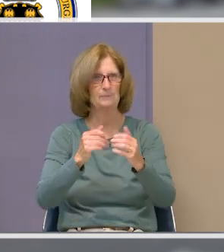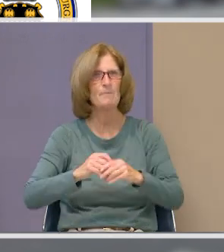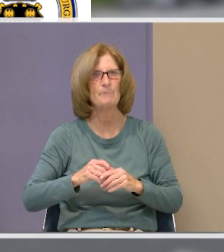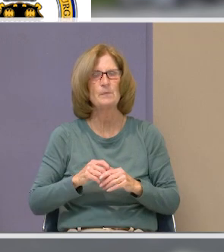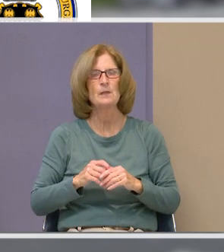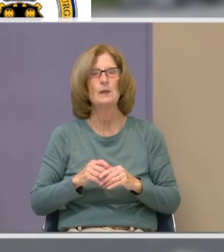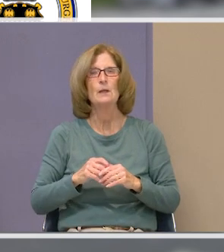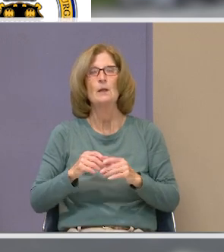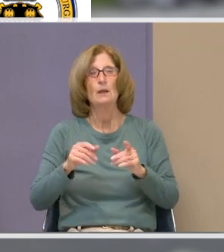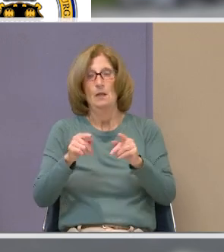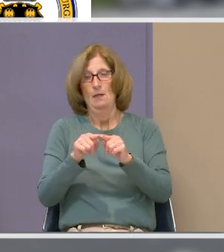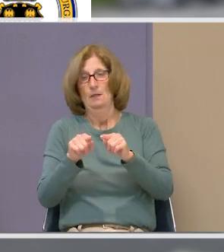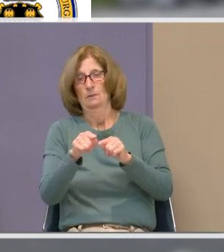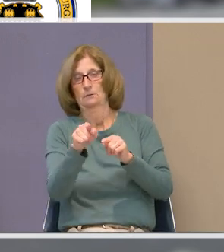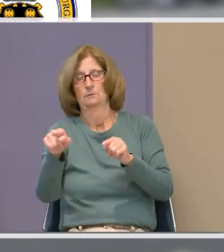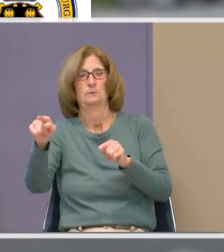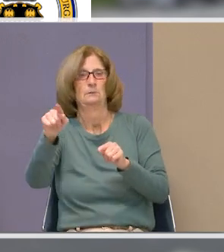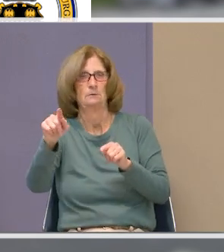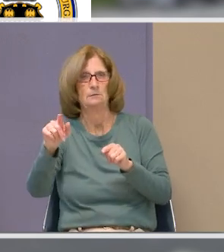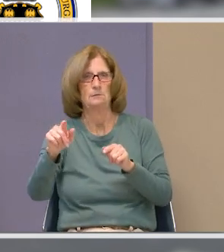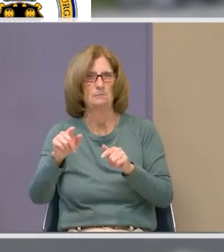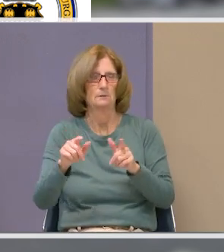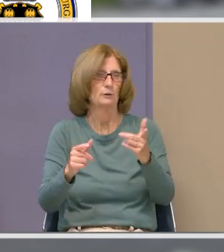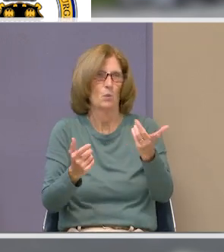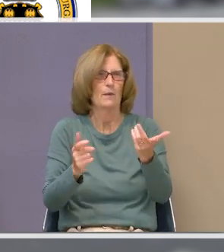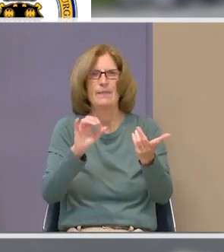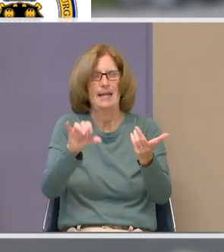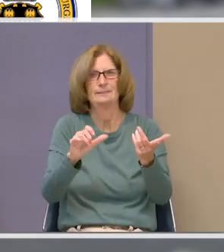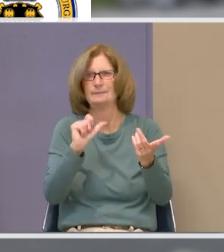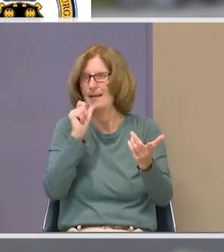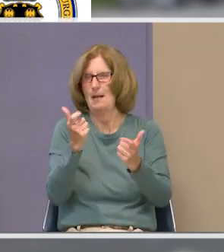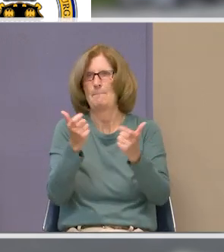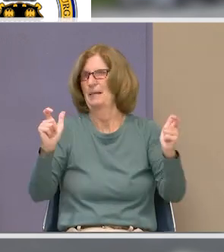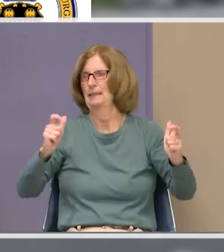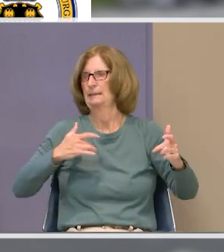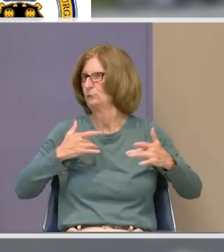the route around isn't too much, so that's not,